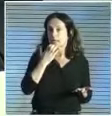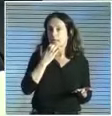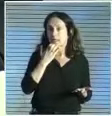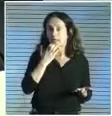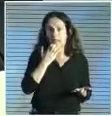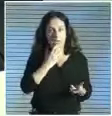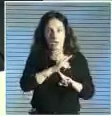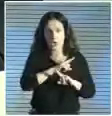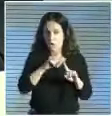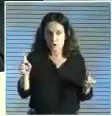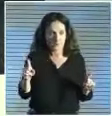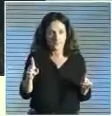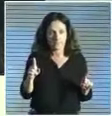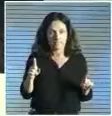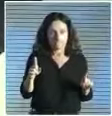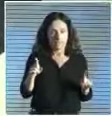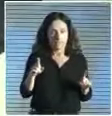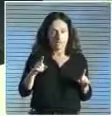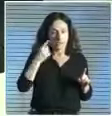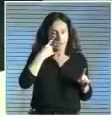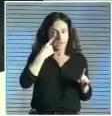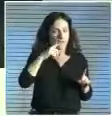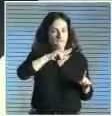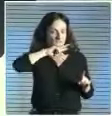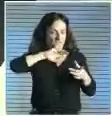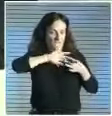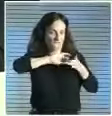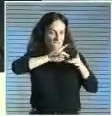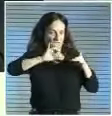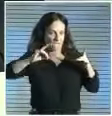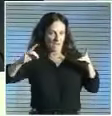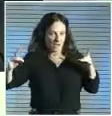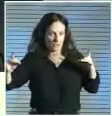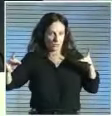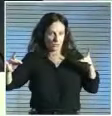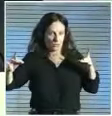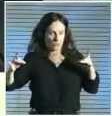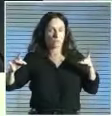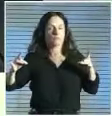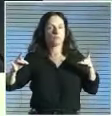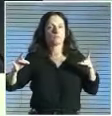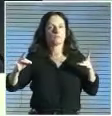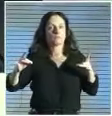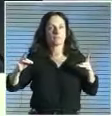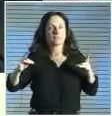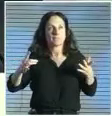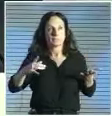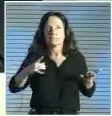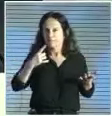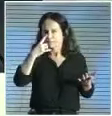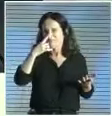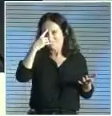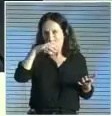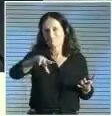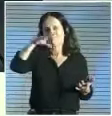that it's completely necessary to transform the industry, transform their activity, their individual activity, to